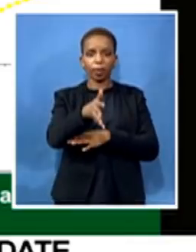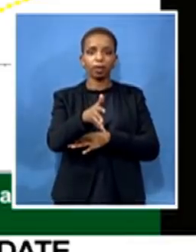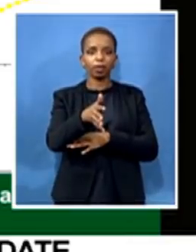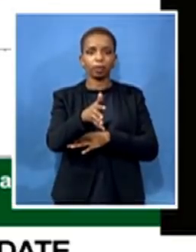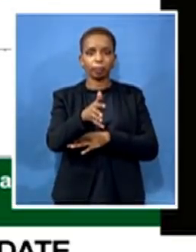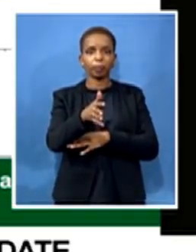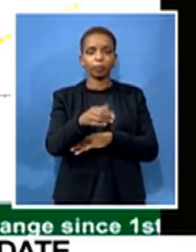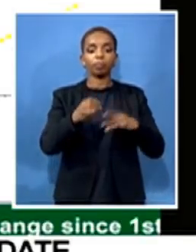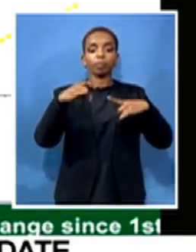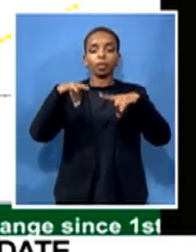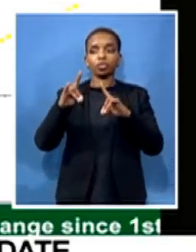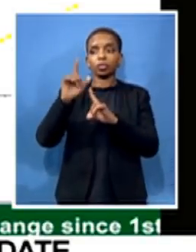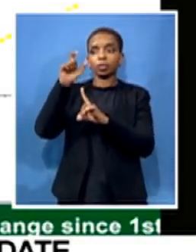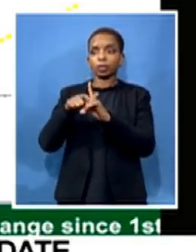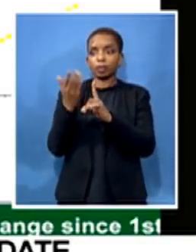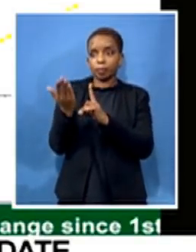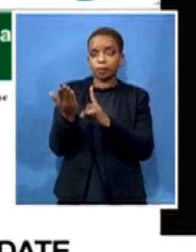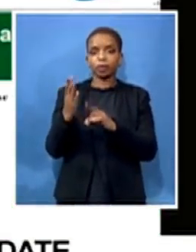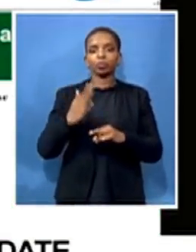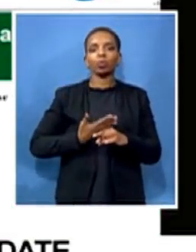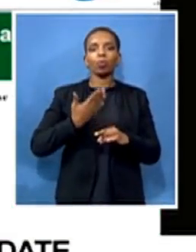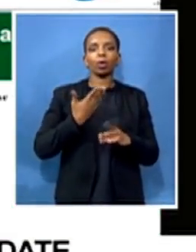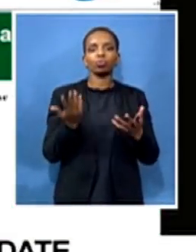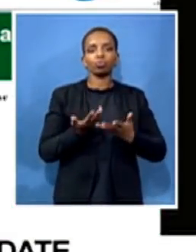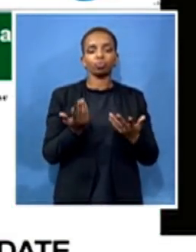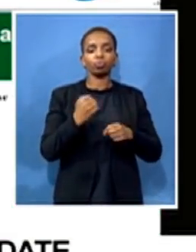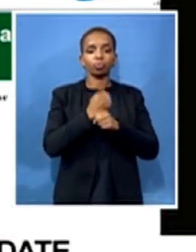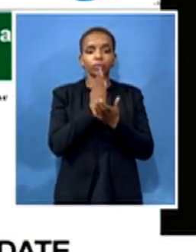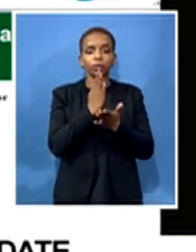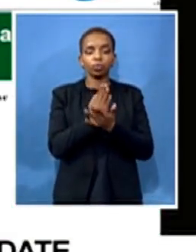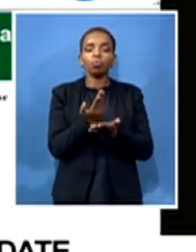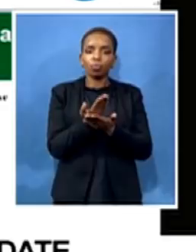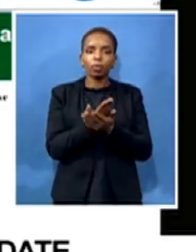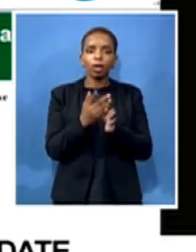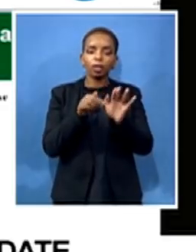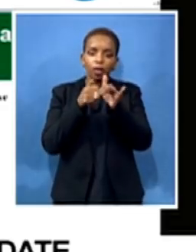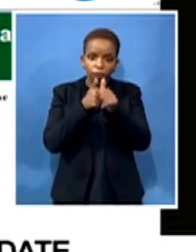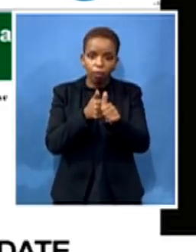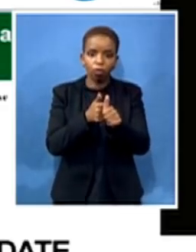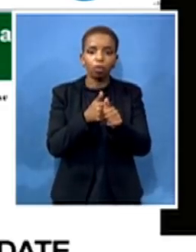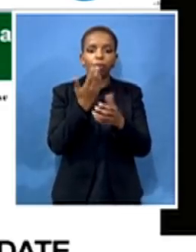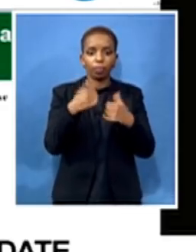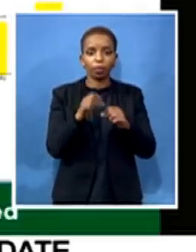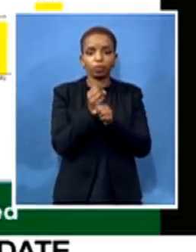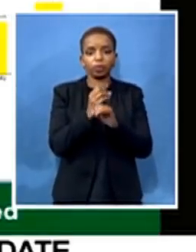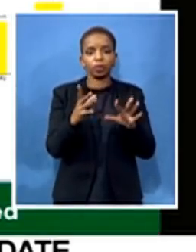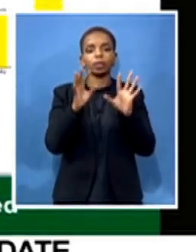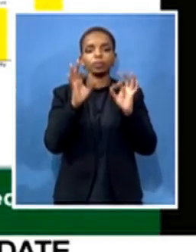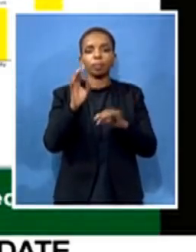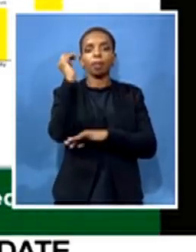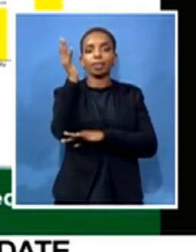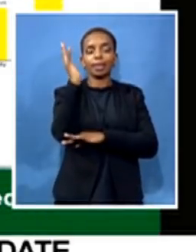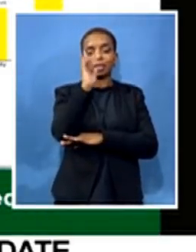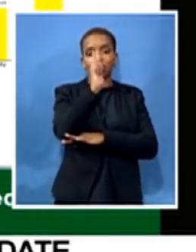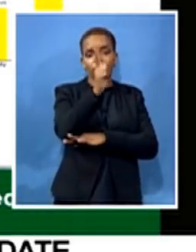to make sure that you can follow and you can start the presentation later. Then we're looking